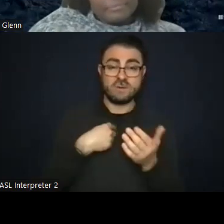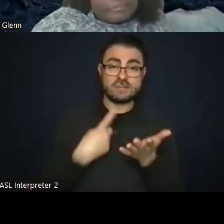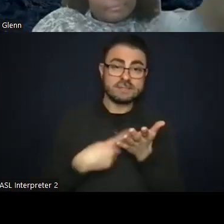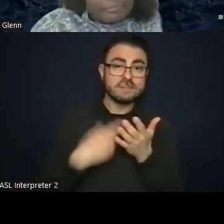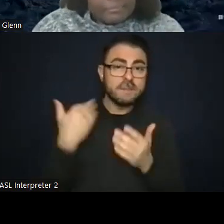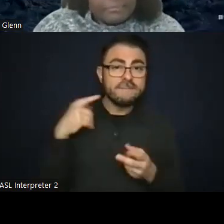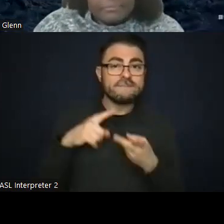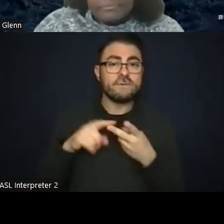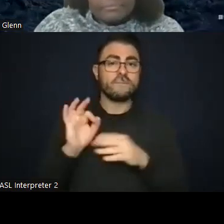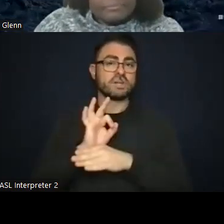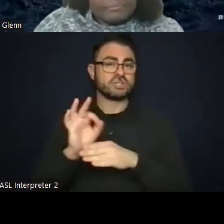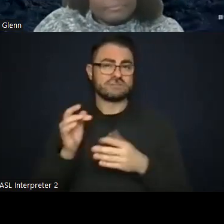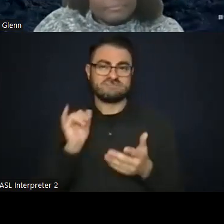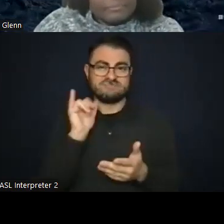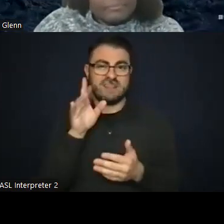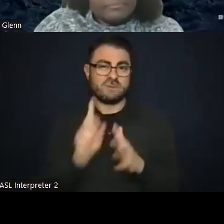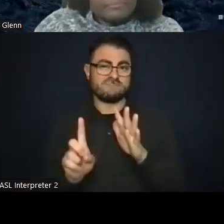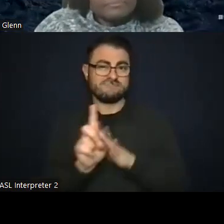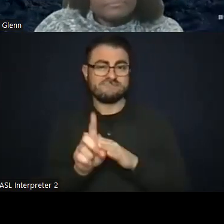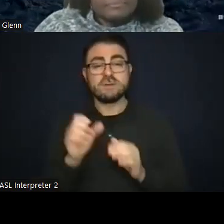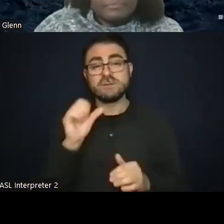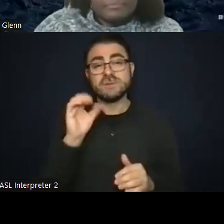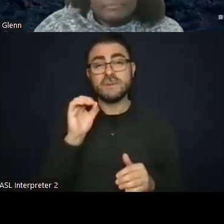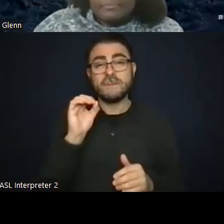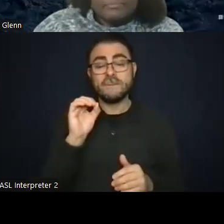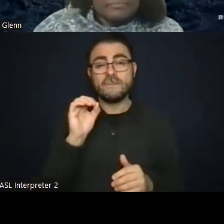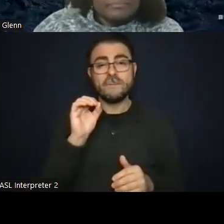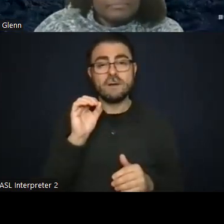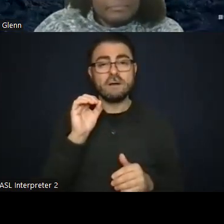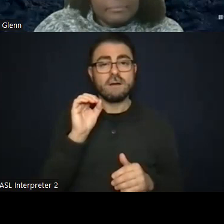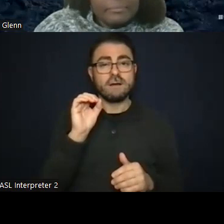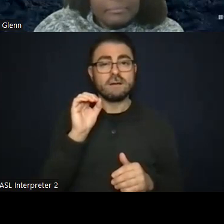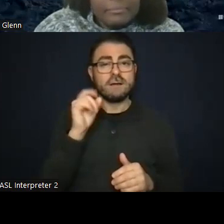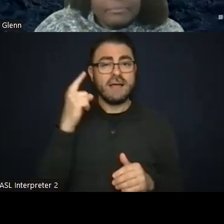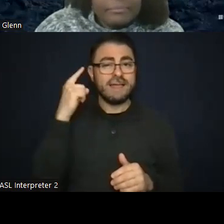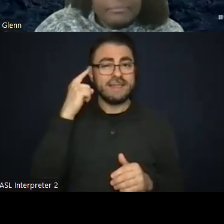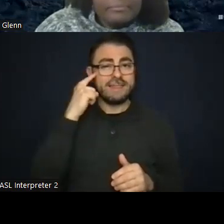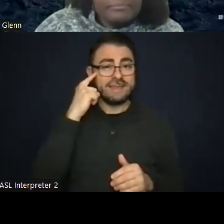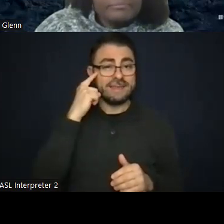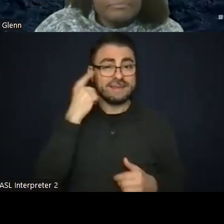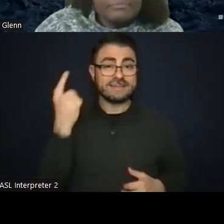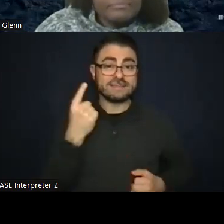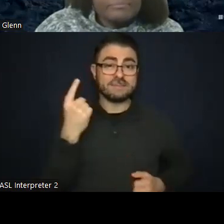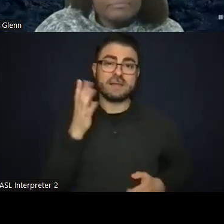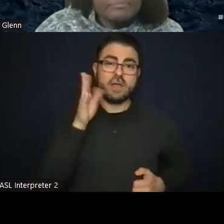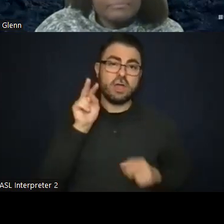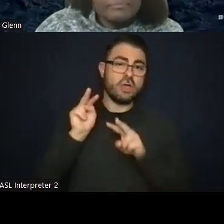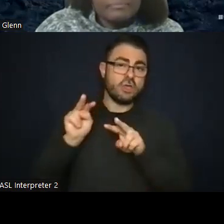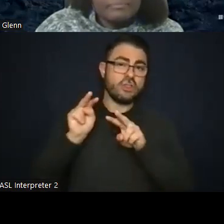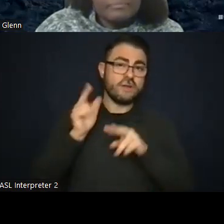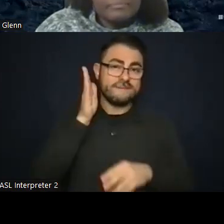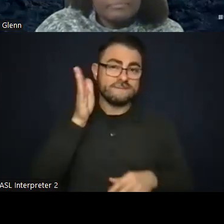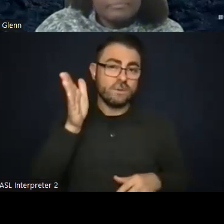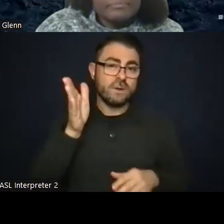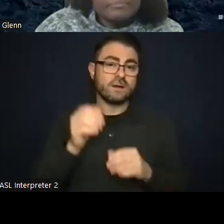what's going to come into play too. So I mean, like, I think it's kind of one of those future or like looking forward type of things where we